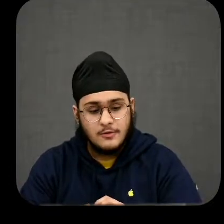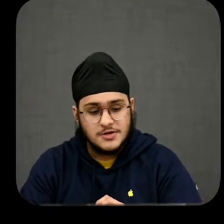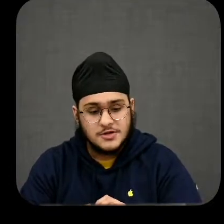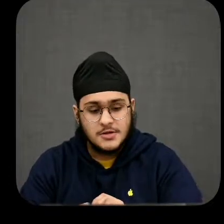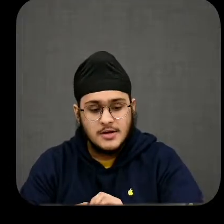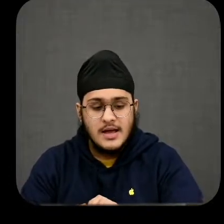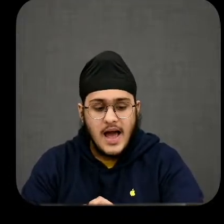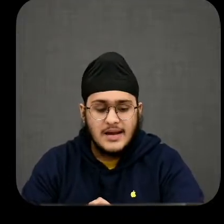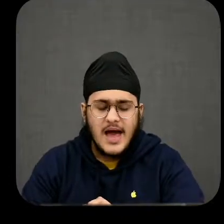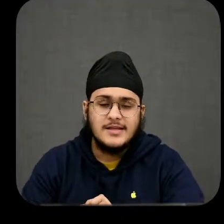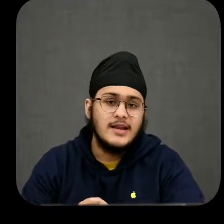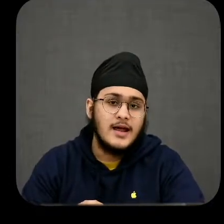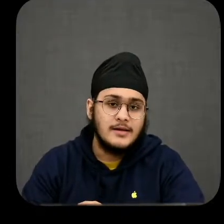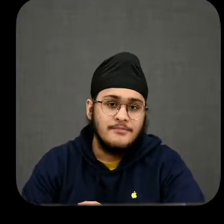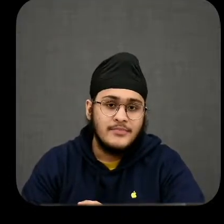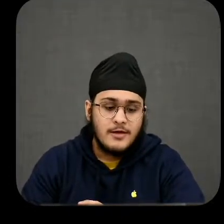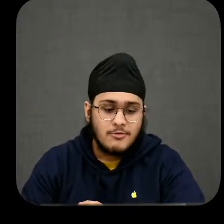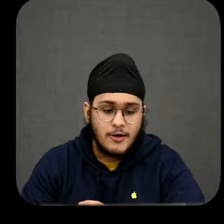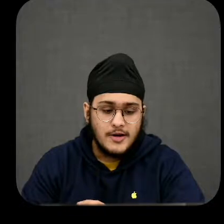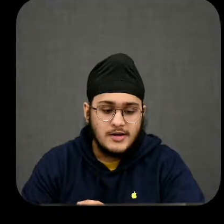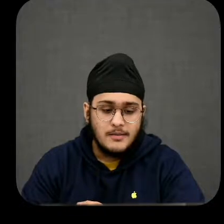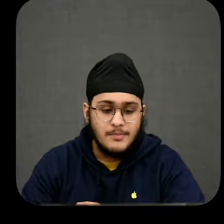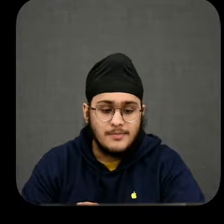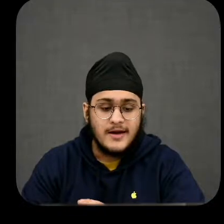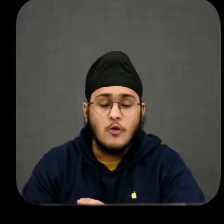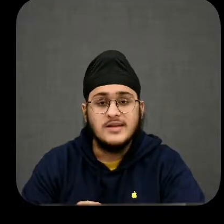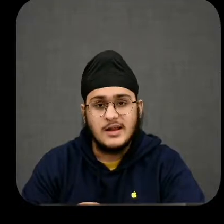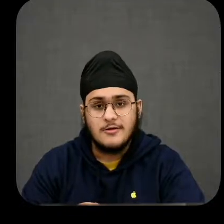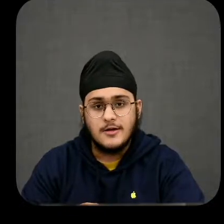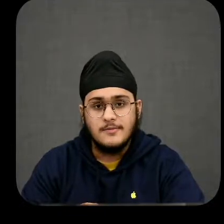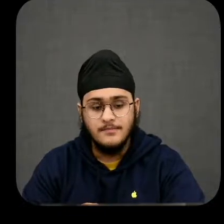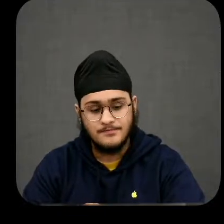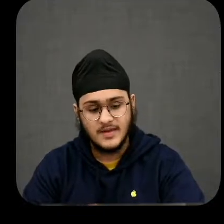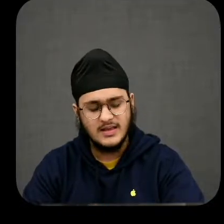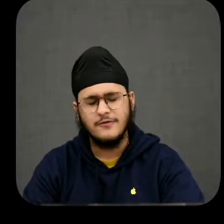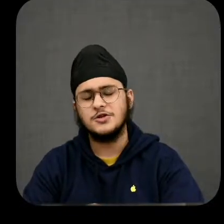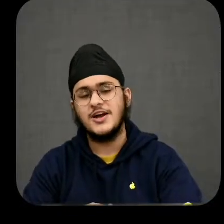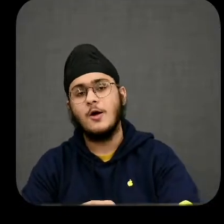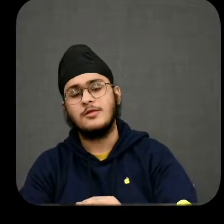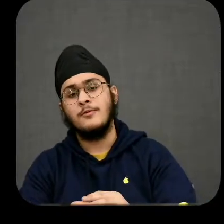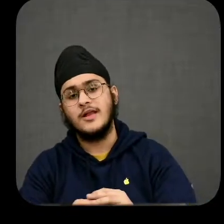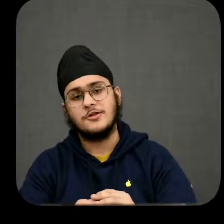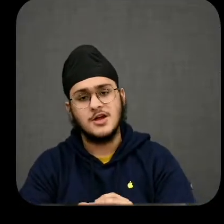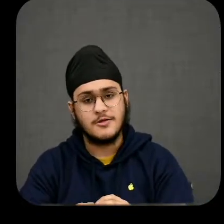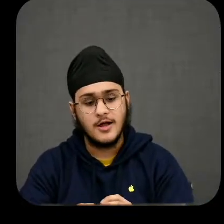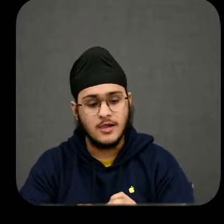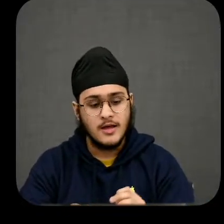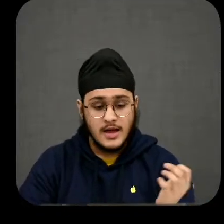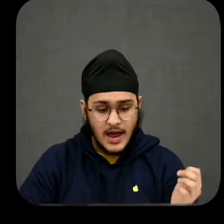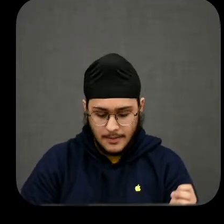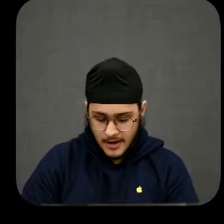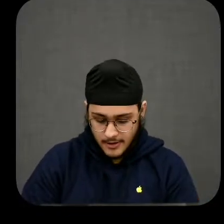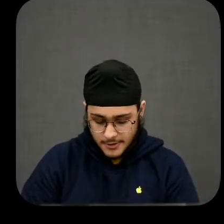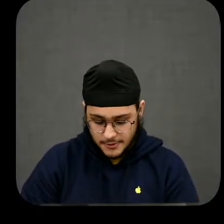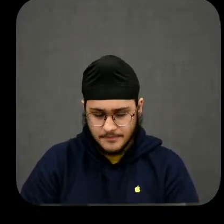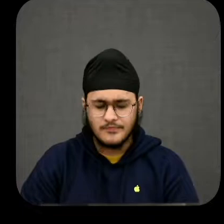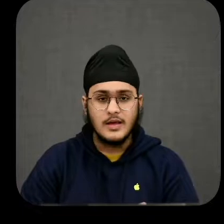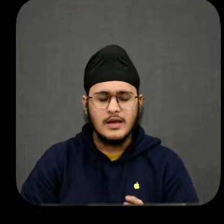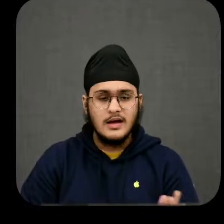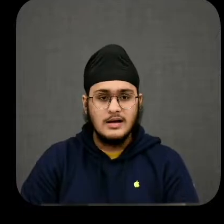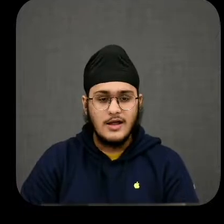Sign Language, and I had a deadline, so I couldn't build my own data set. In the future, I hope to support SGSL and BSL